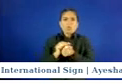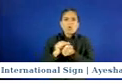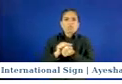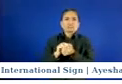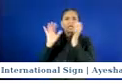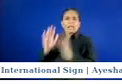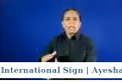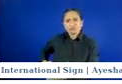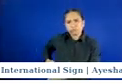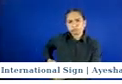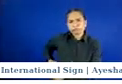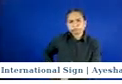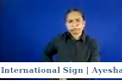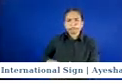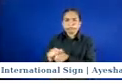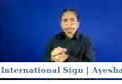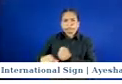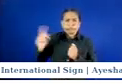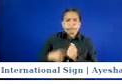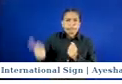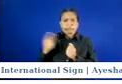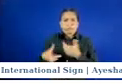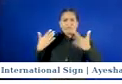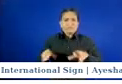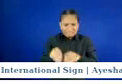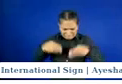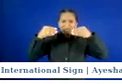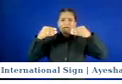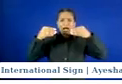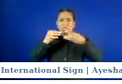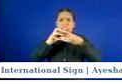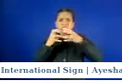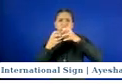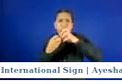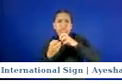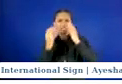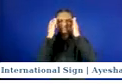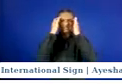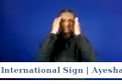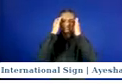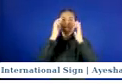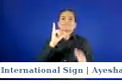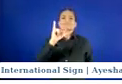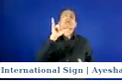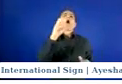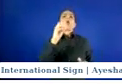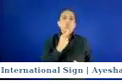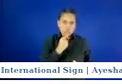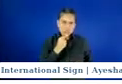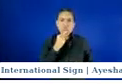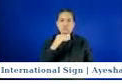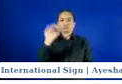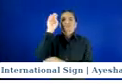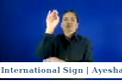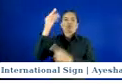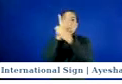to have a Zambian locally generated system that we're going to be able to support disability certification. And you have a